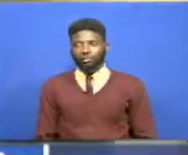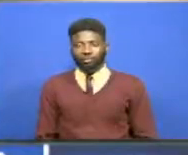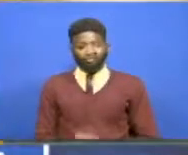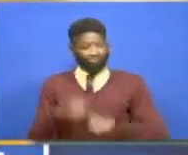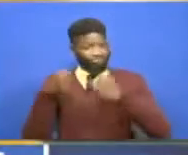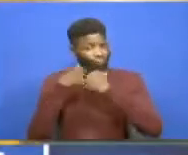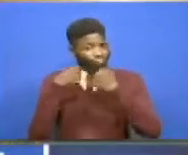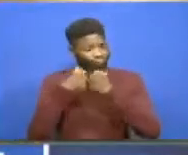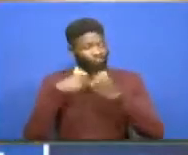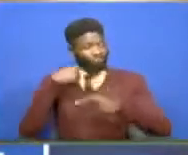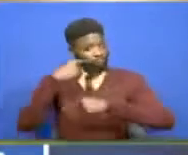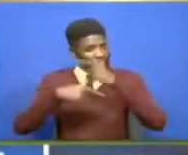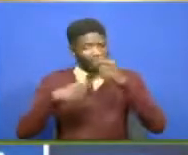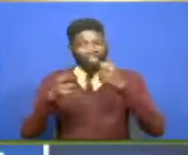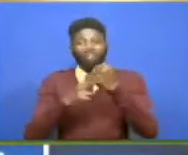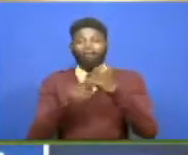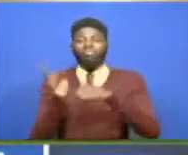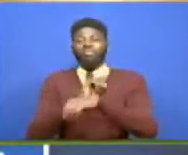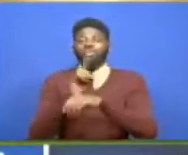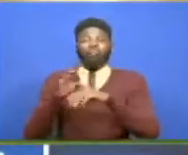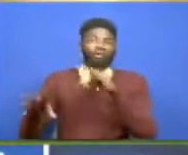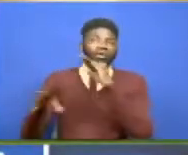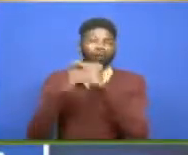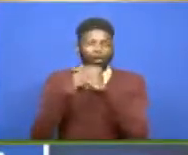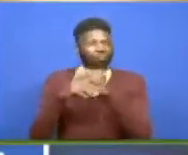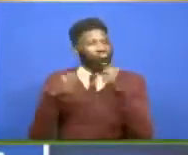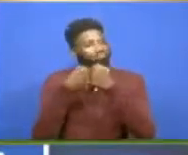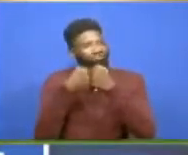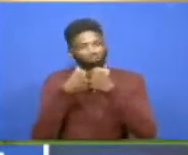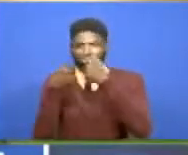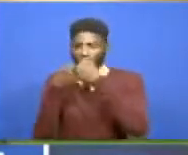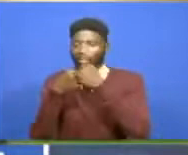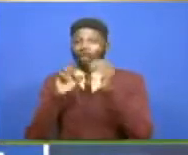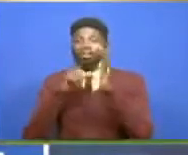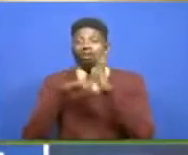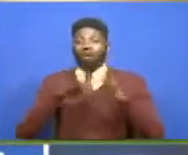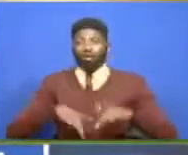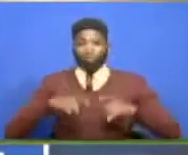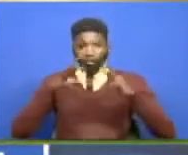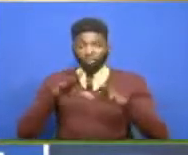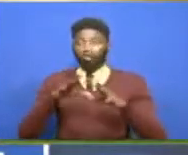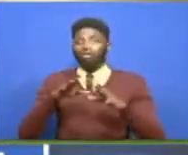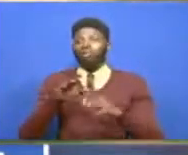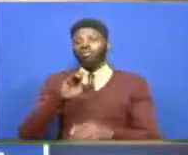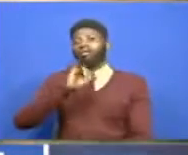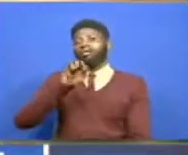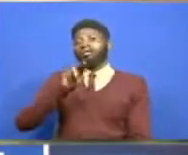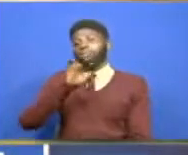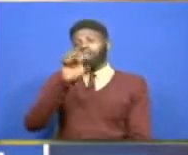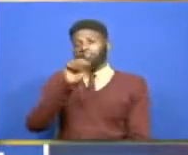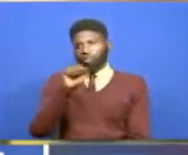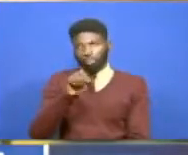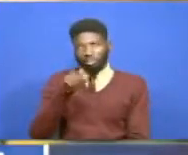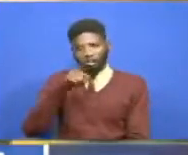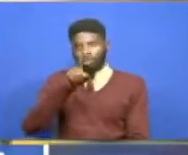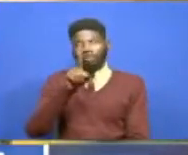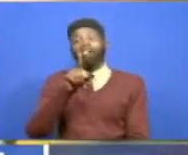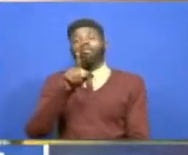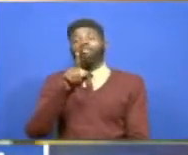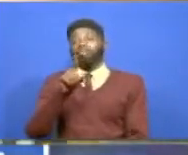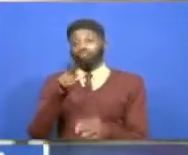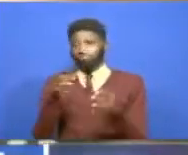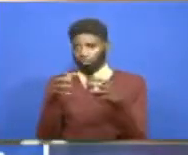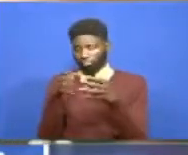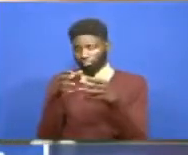ran on for further 7 minutes of continuous play before Australia fly half James O'Connor decided to end the contest with a 74th minute